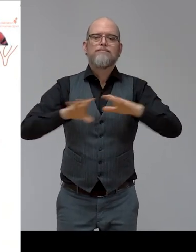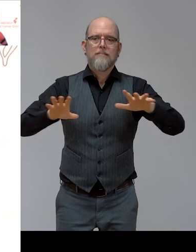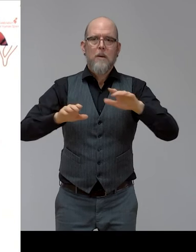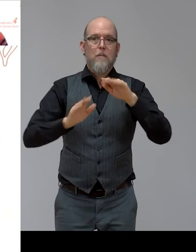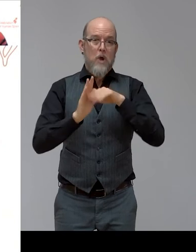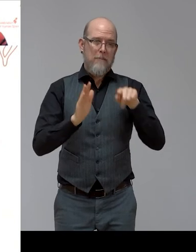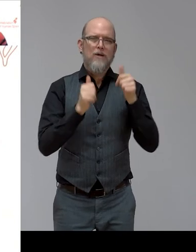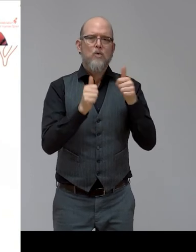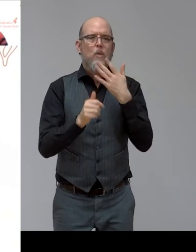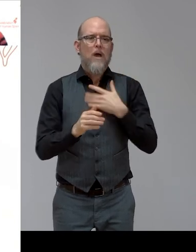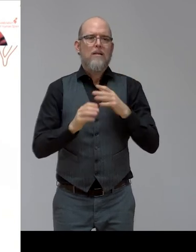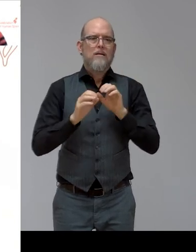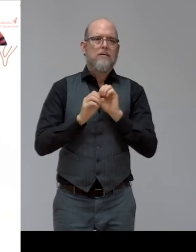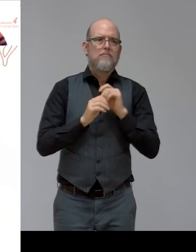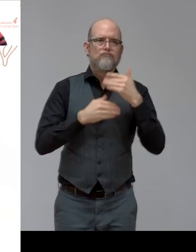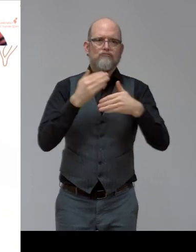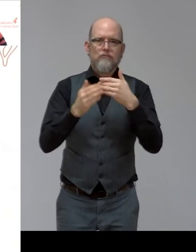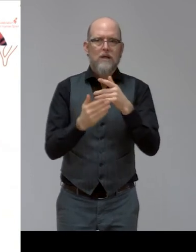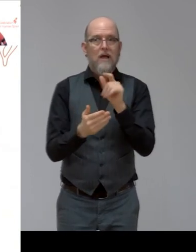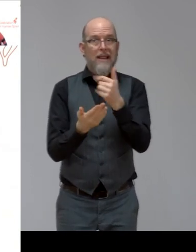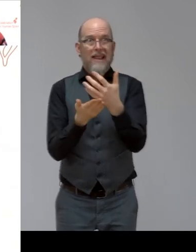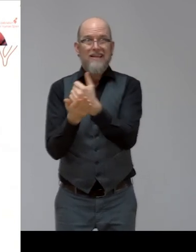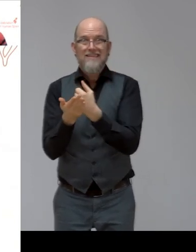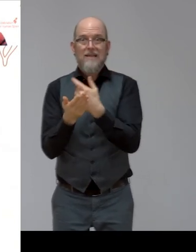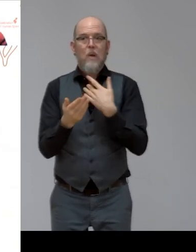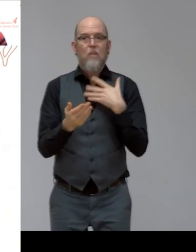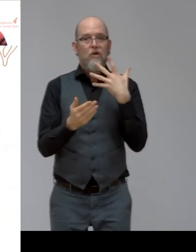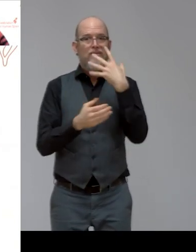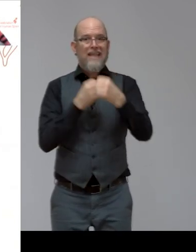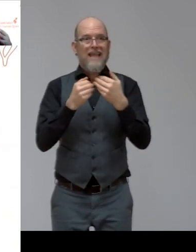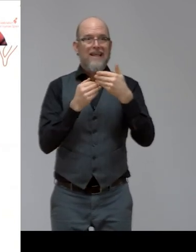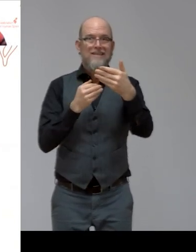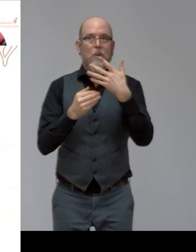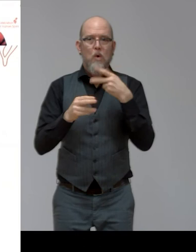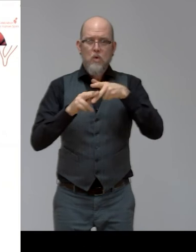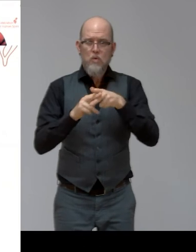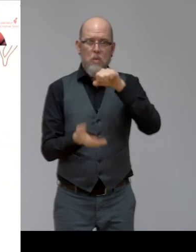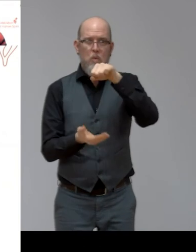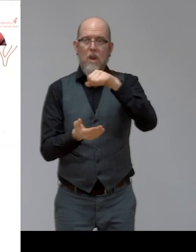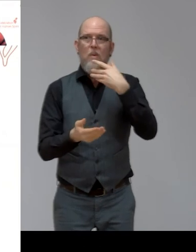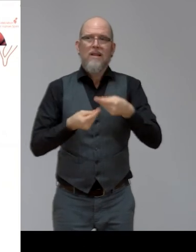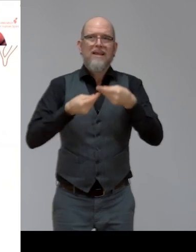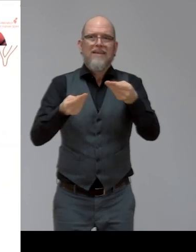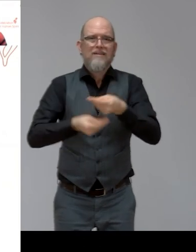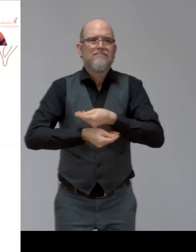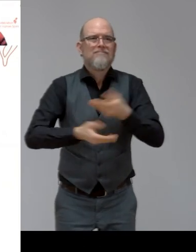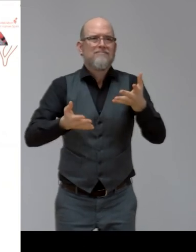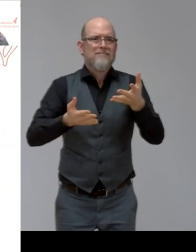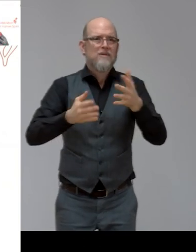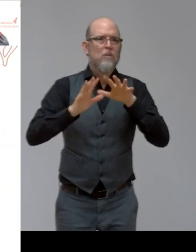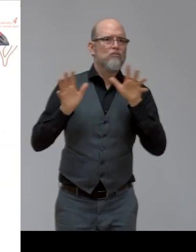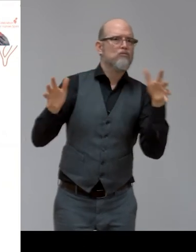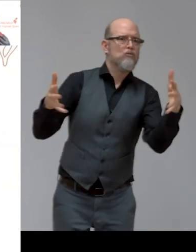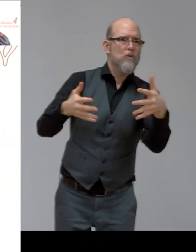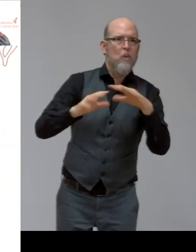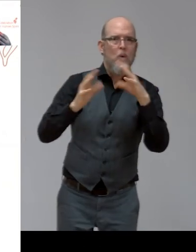key strategic priority is to make this tool available in the countries where there's large population of visually impaired, or